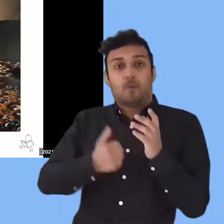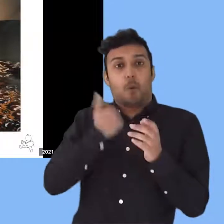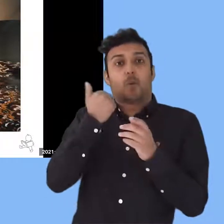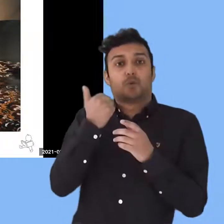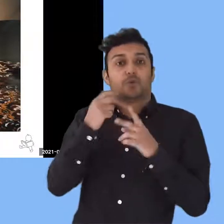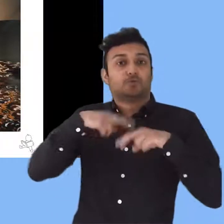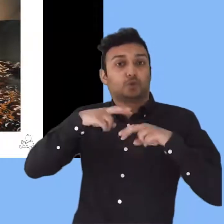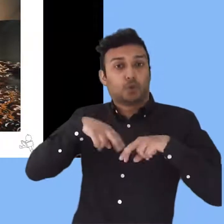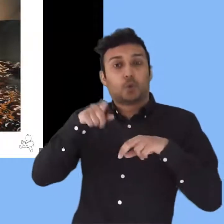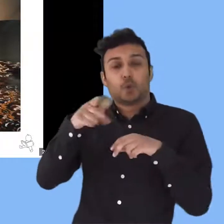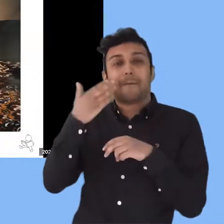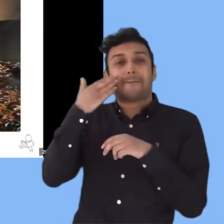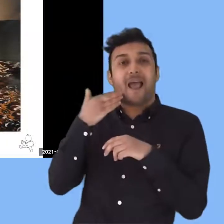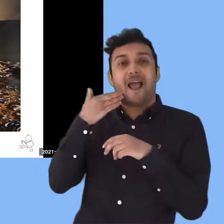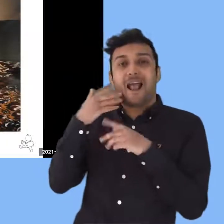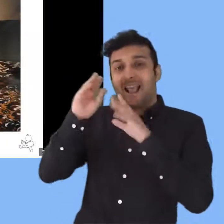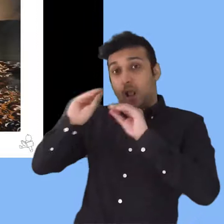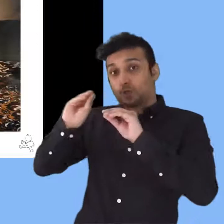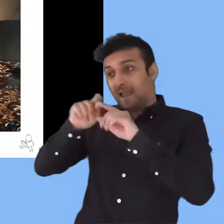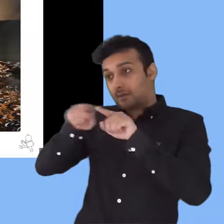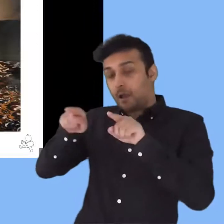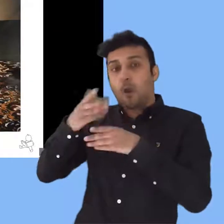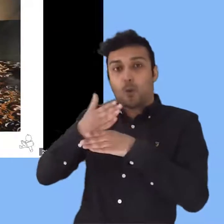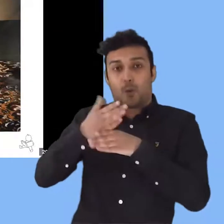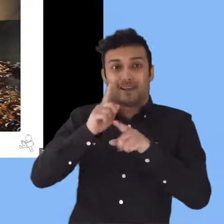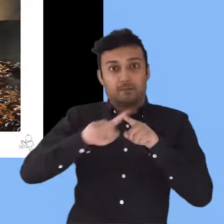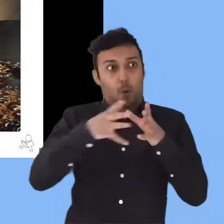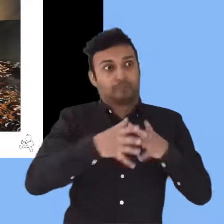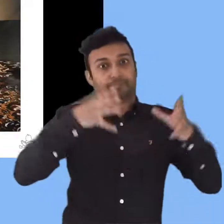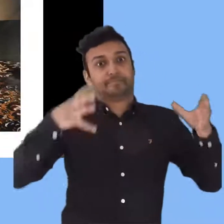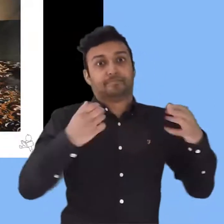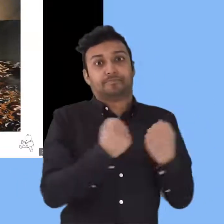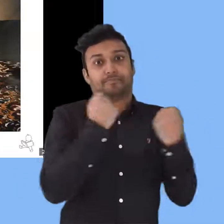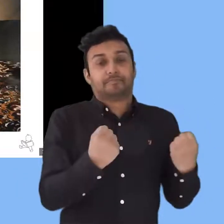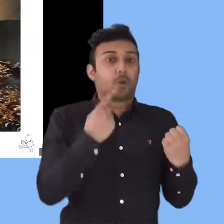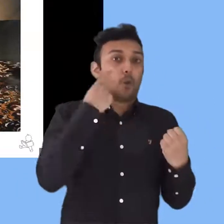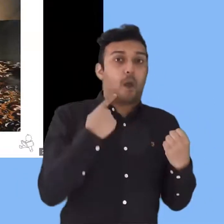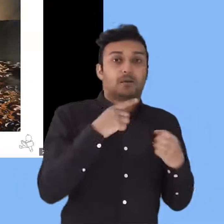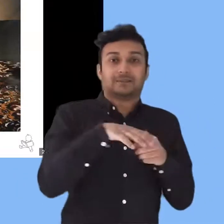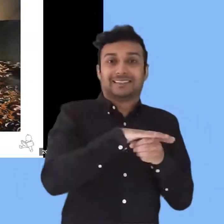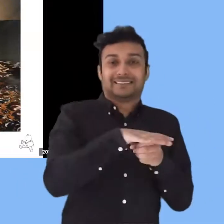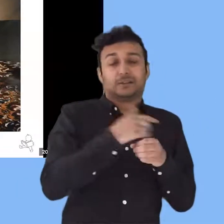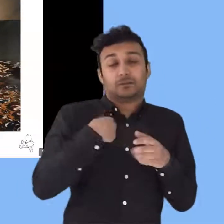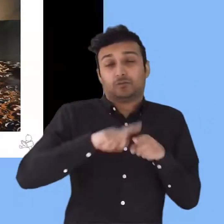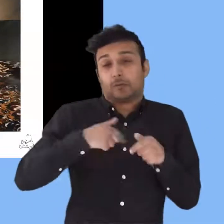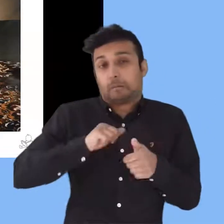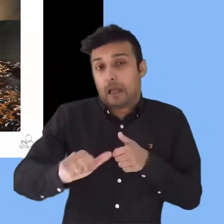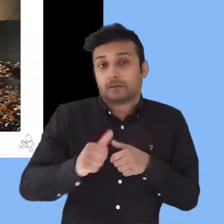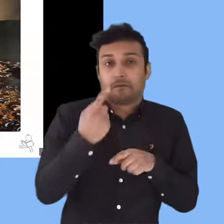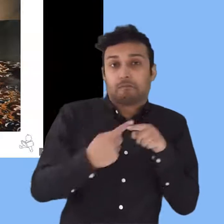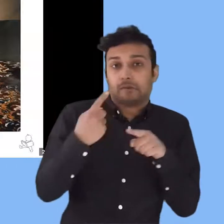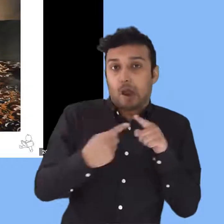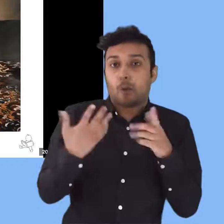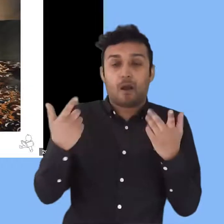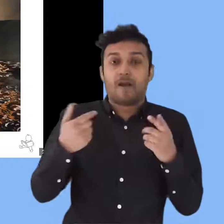Black educators working in predominantly white settings. And I'll try and do all of this in half an hour, but if I'm going too slow,